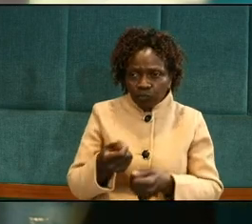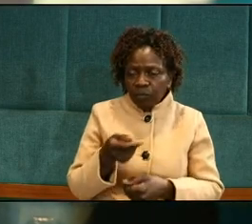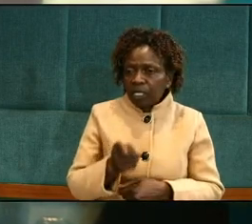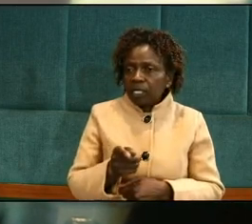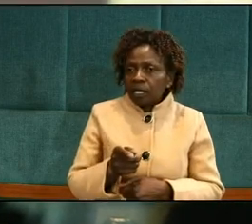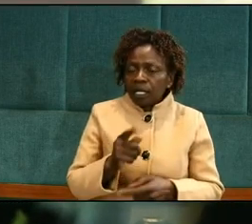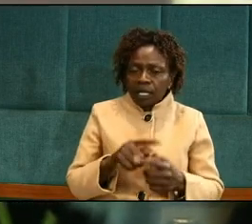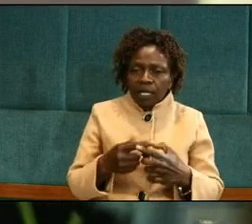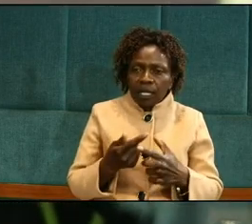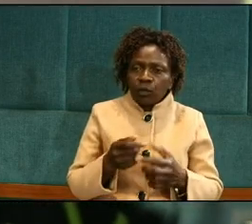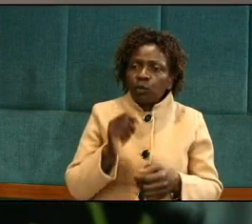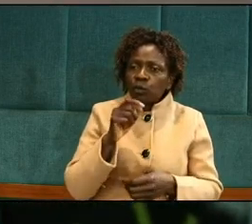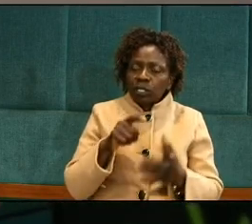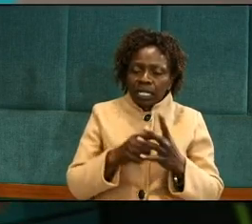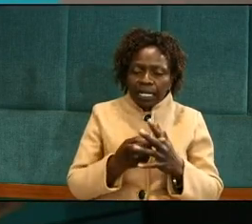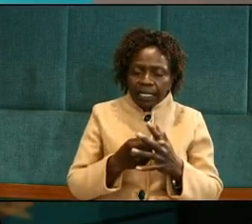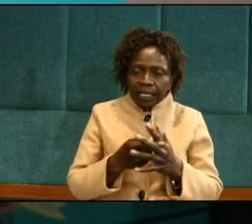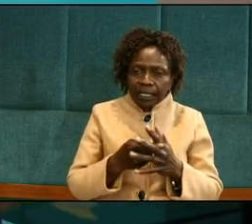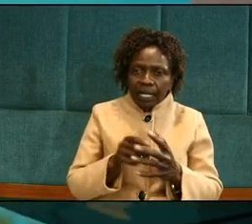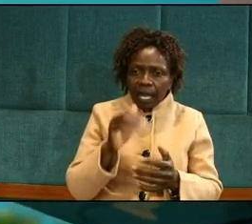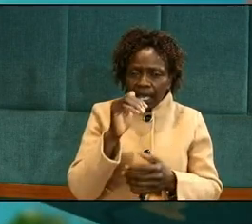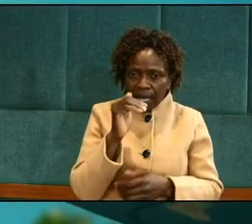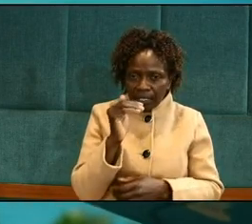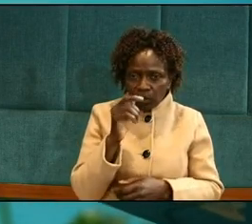begin asking yourself, did I choose right?